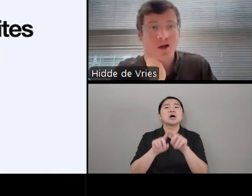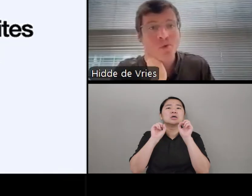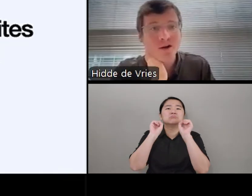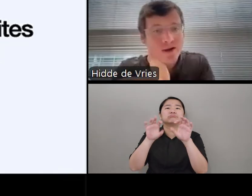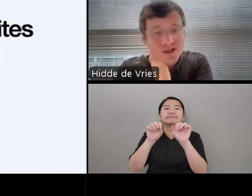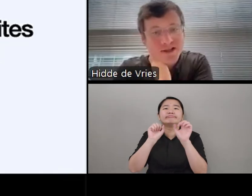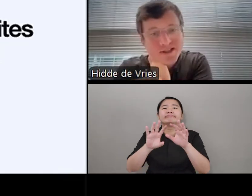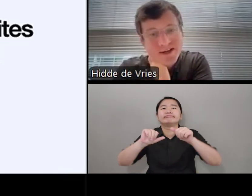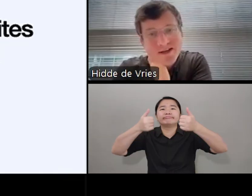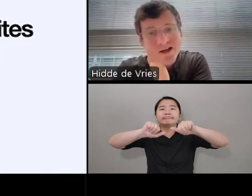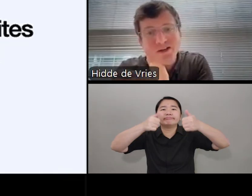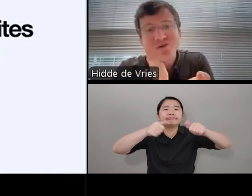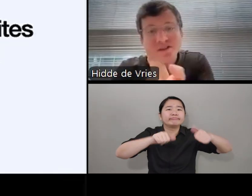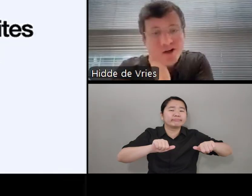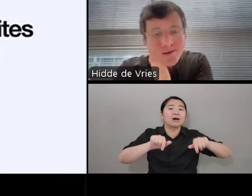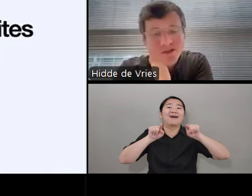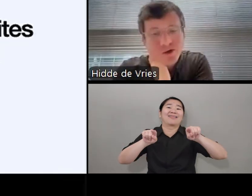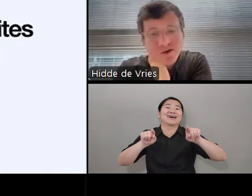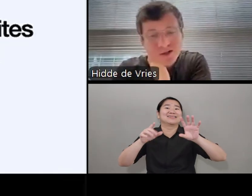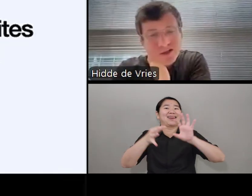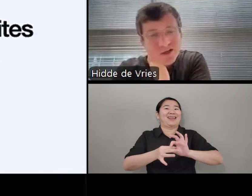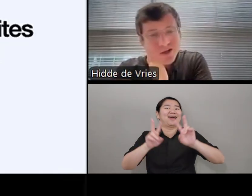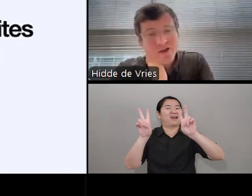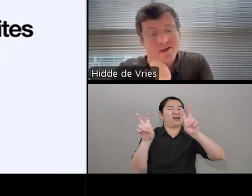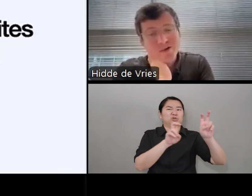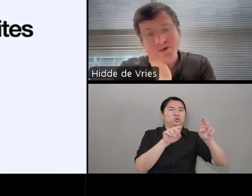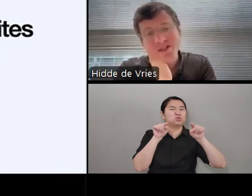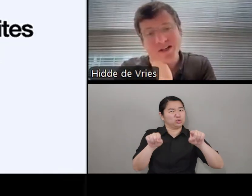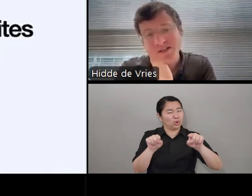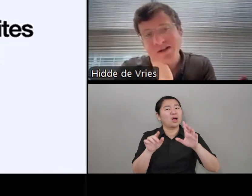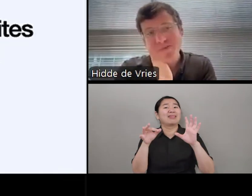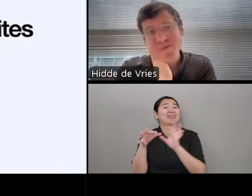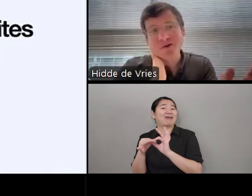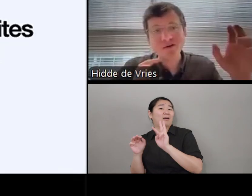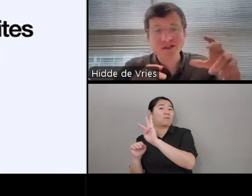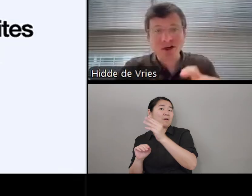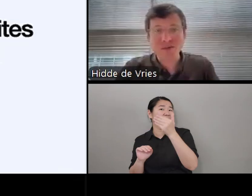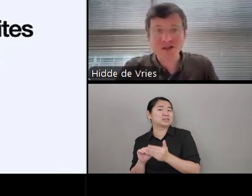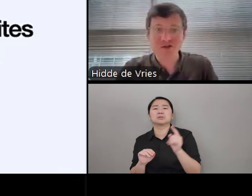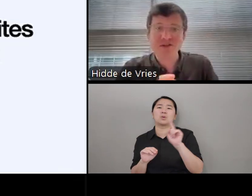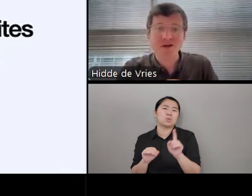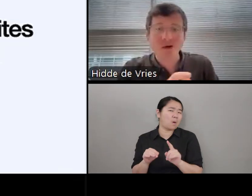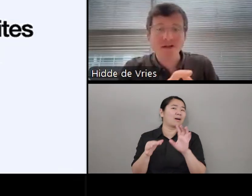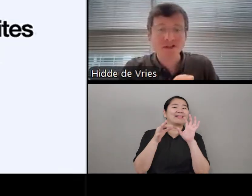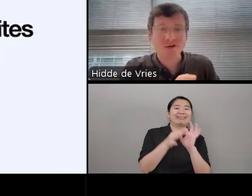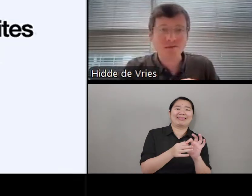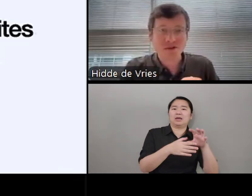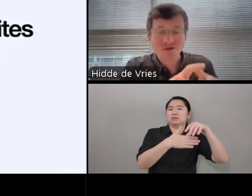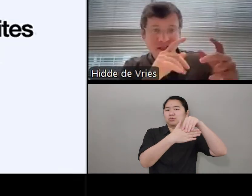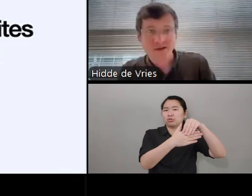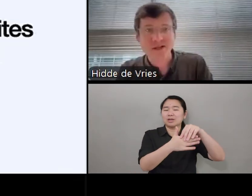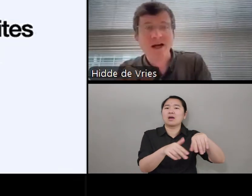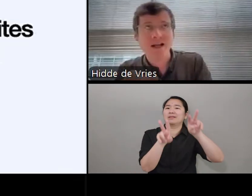talks about more than websites. It talks about apps as well. Another thing that people said is they want to describe issues. They don't want to